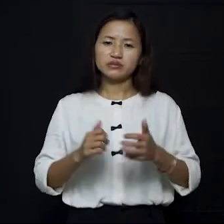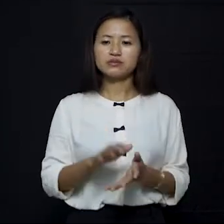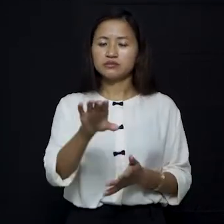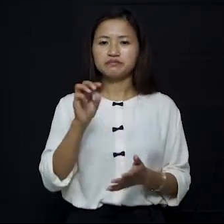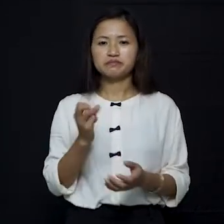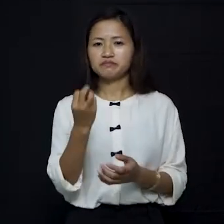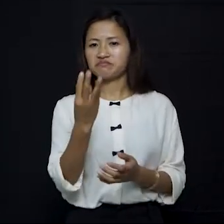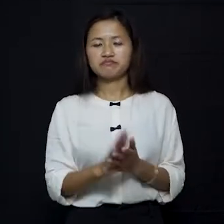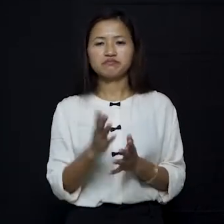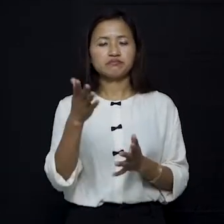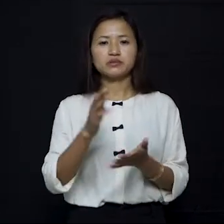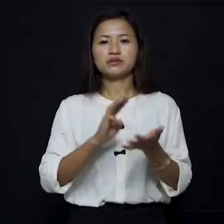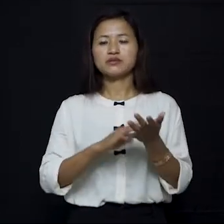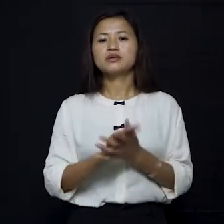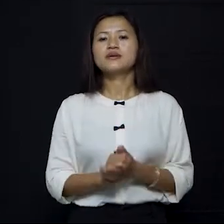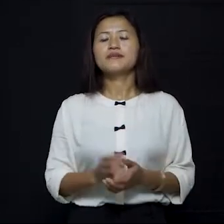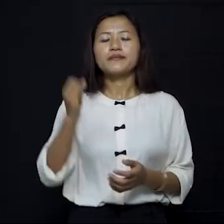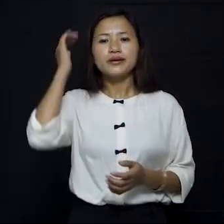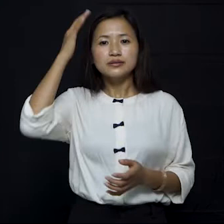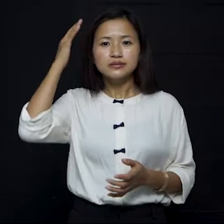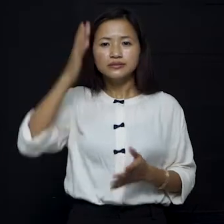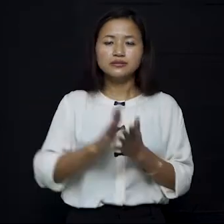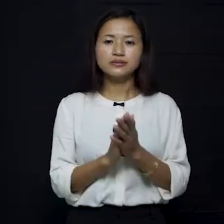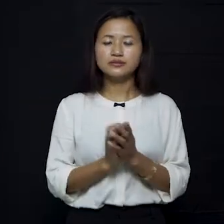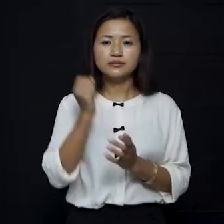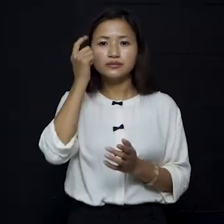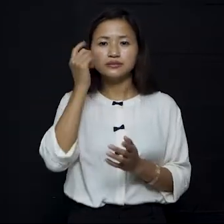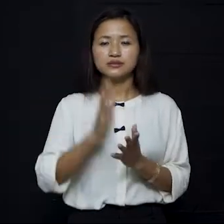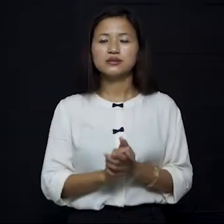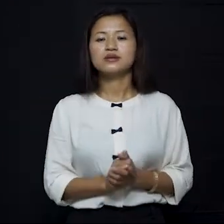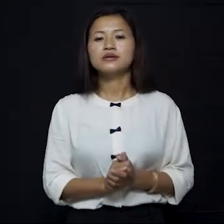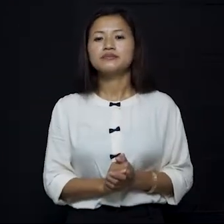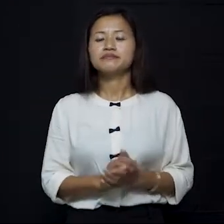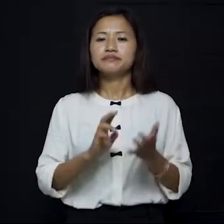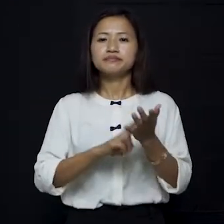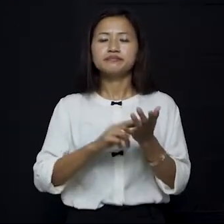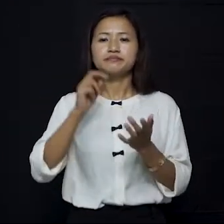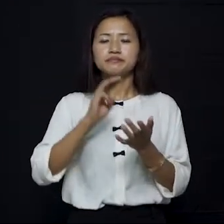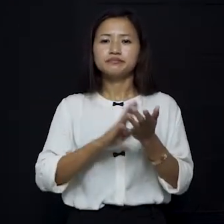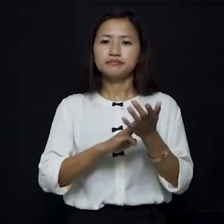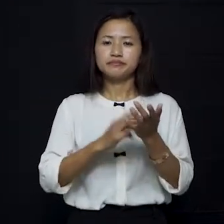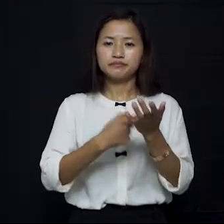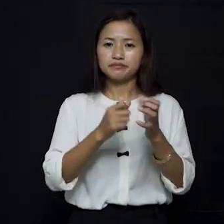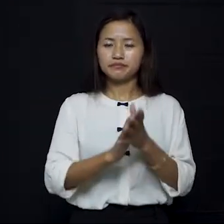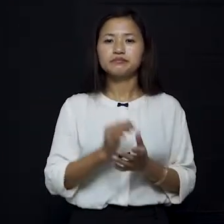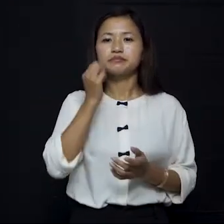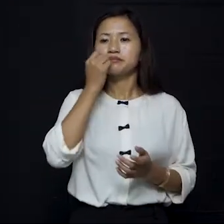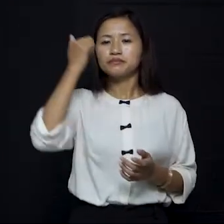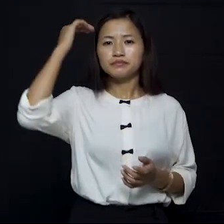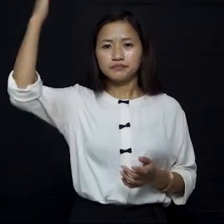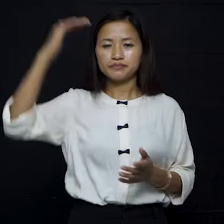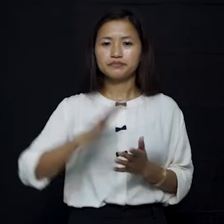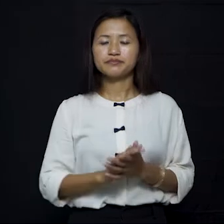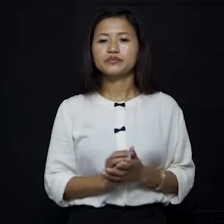use, you might have understood the concept, but if you bring the wrong Mr. Perfect, that means your marks